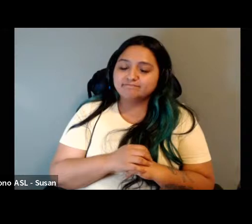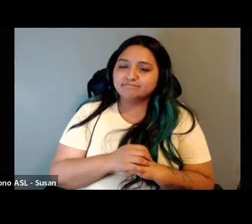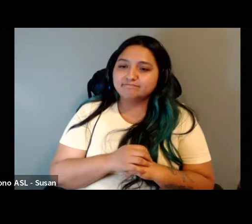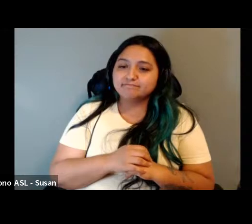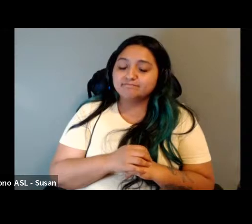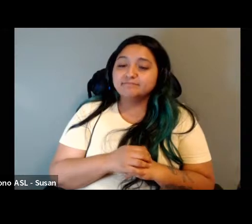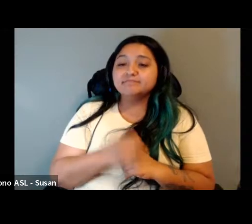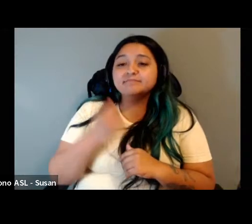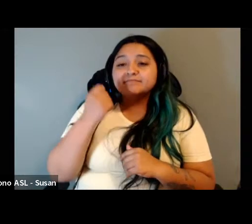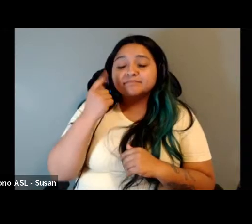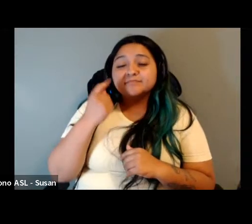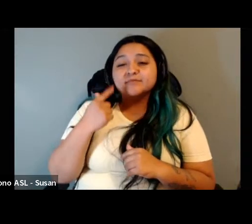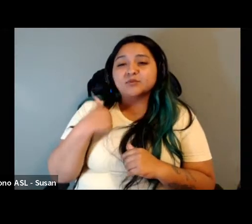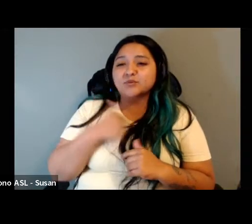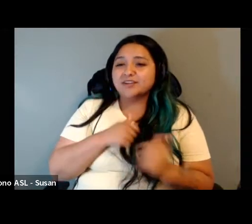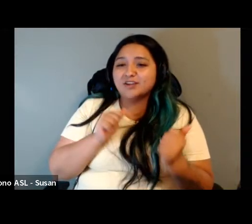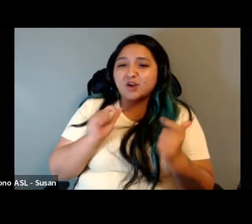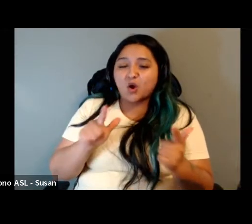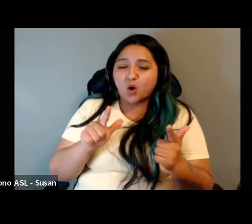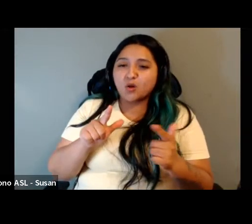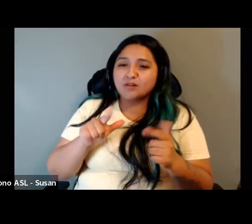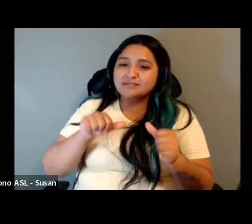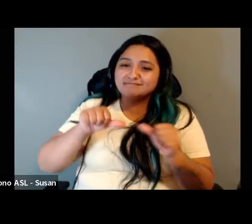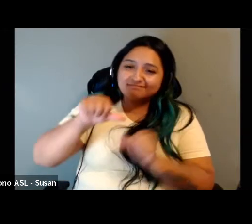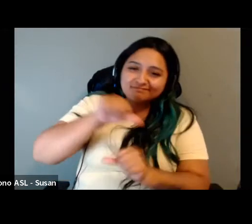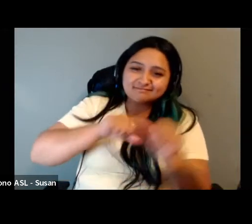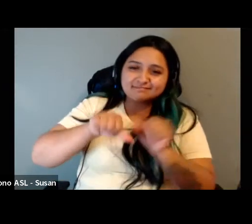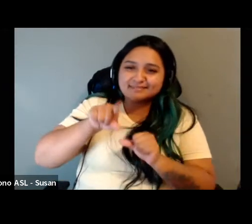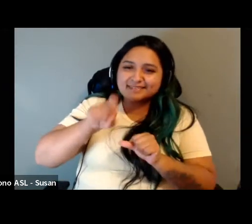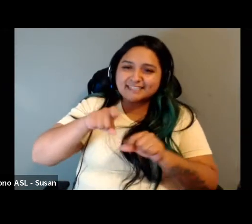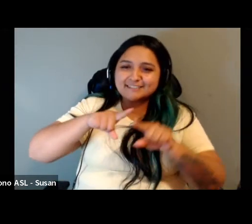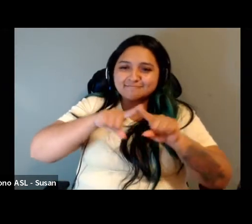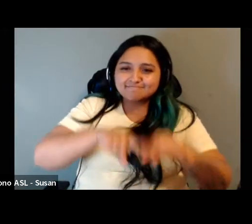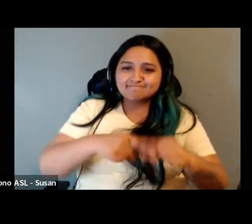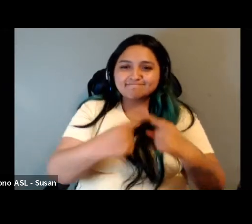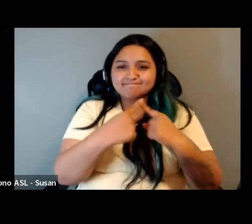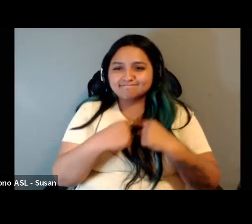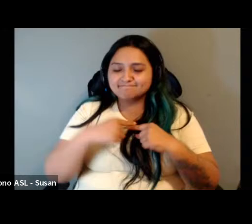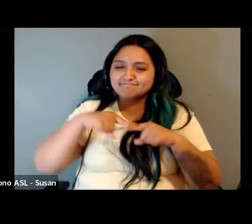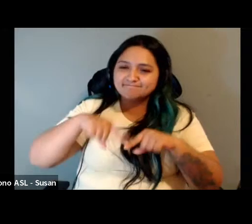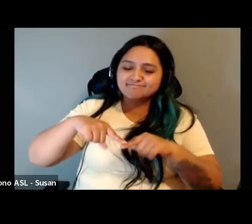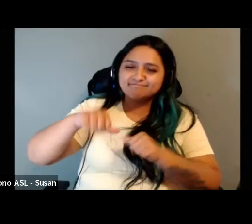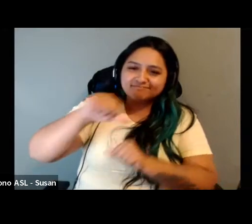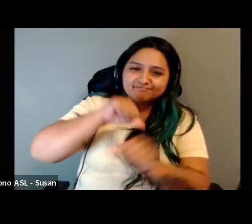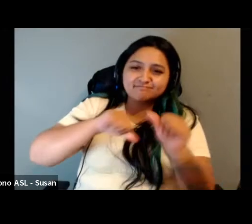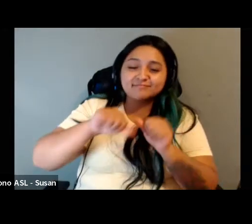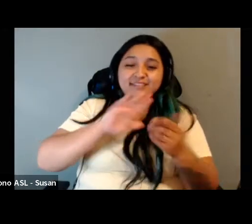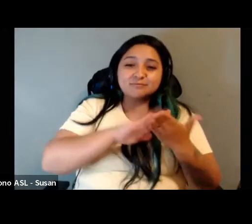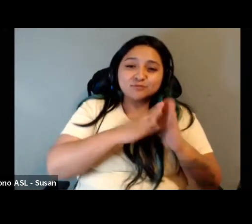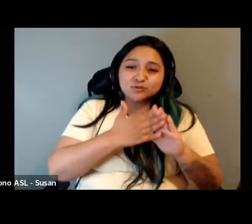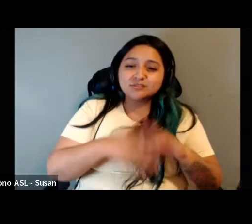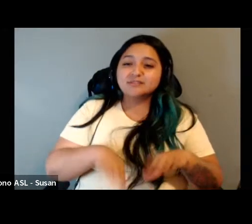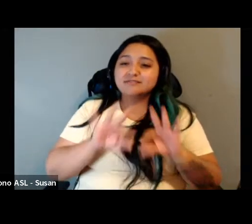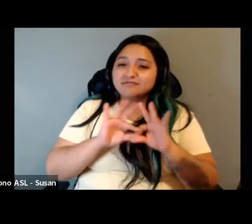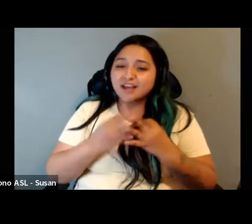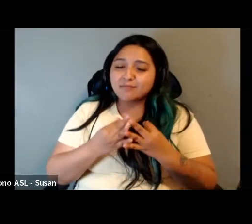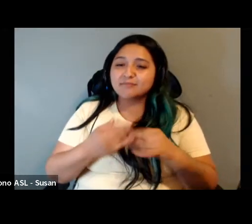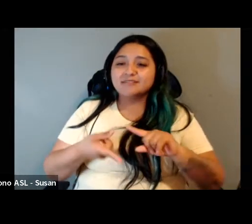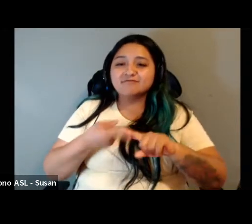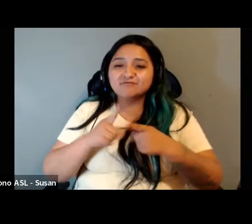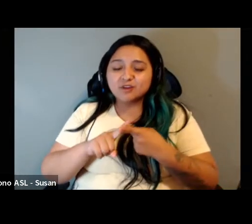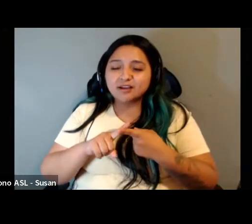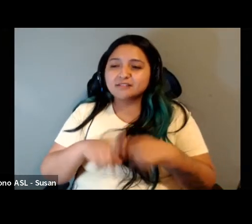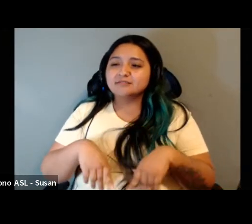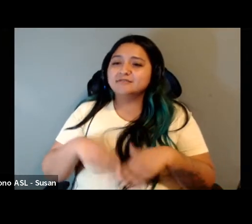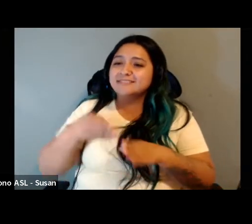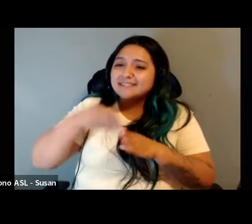All of us are depending on each other. Our communities, our family, friends, and neighbors, our institutions are